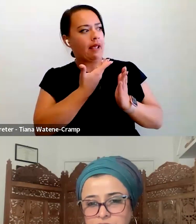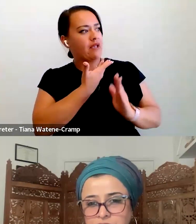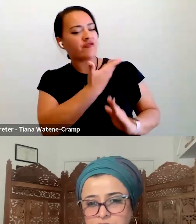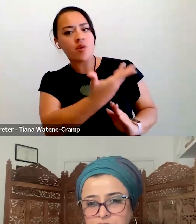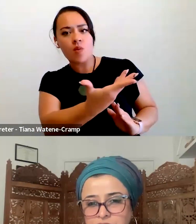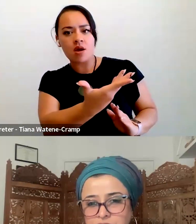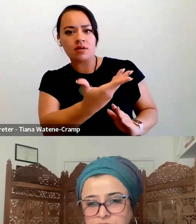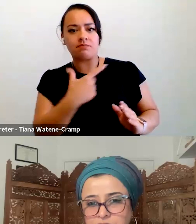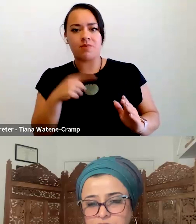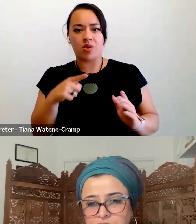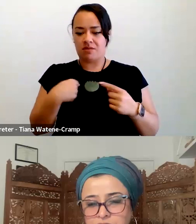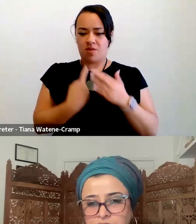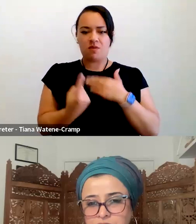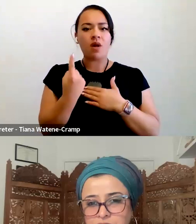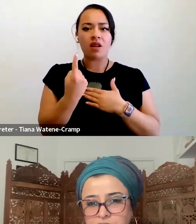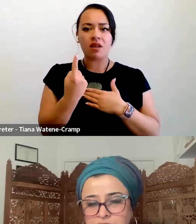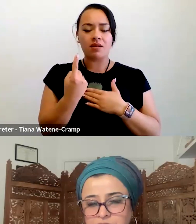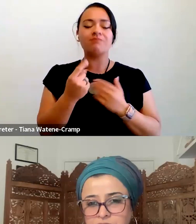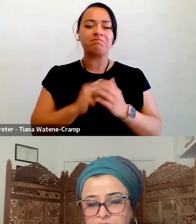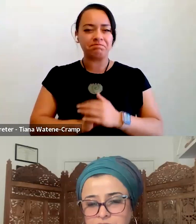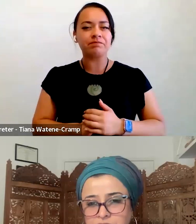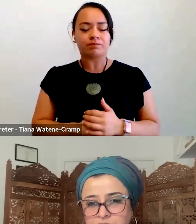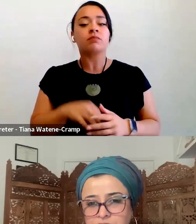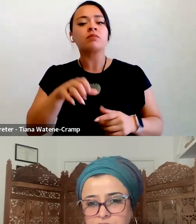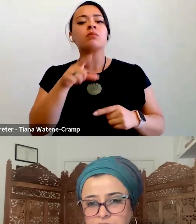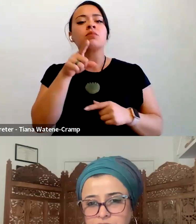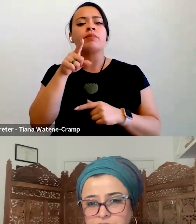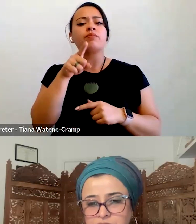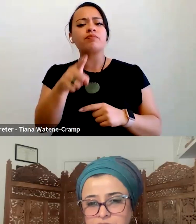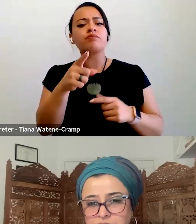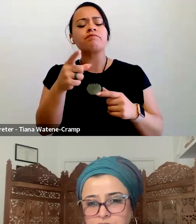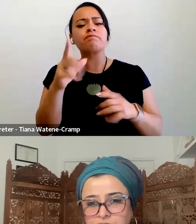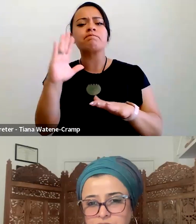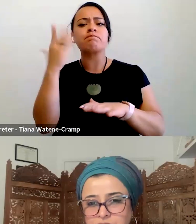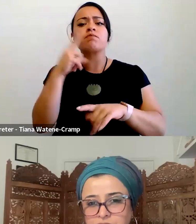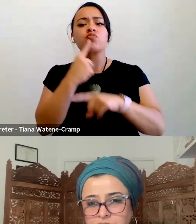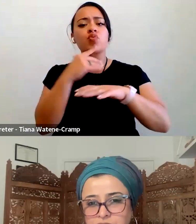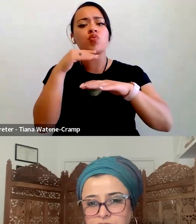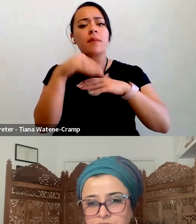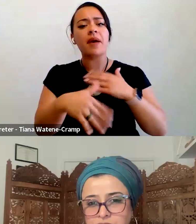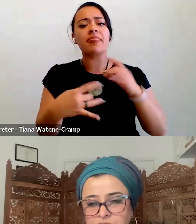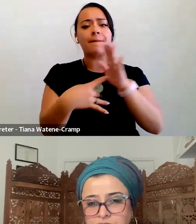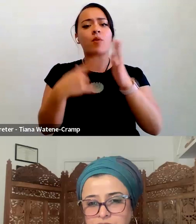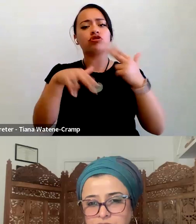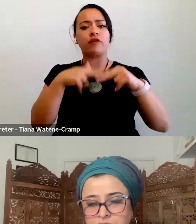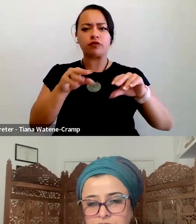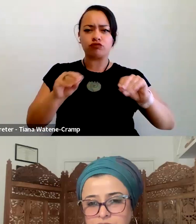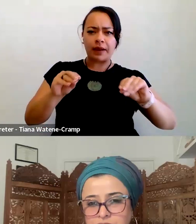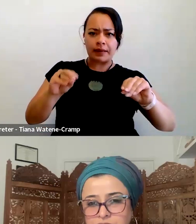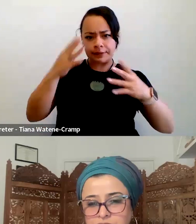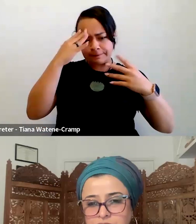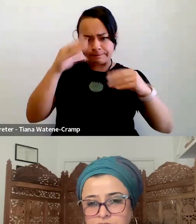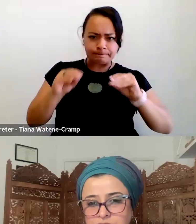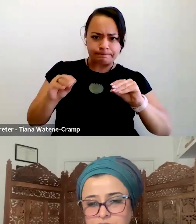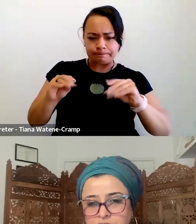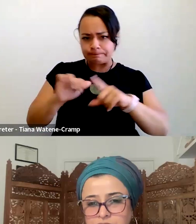you are the only one. You talked, Tasneem, about the importance of kind of training and education, but